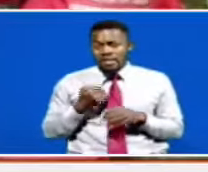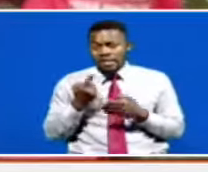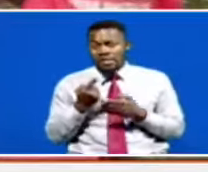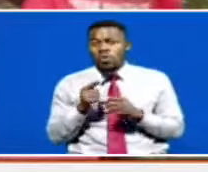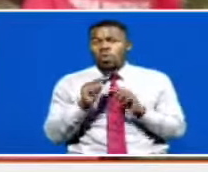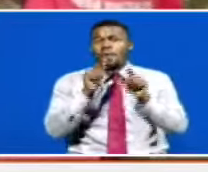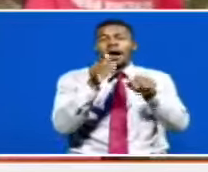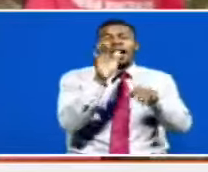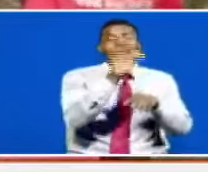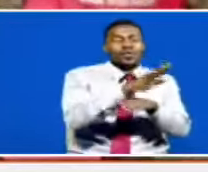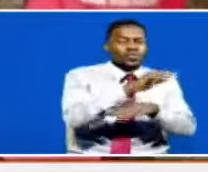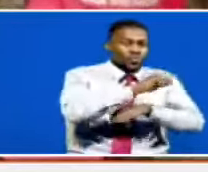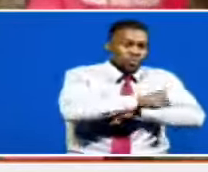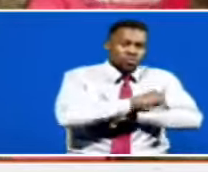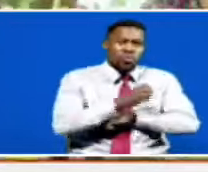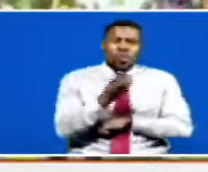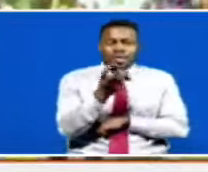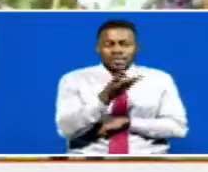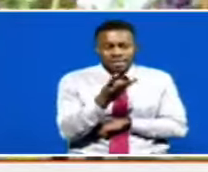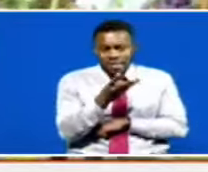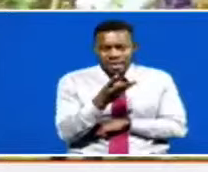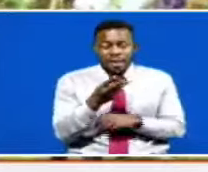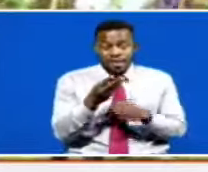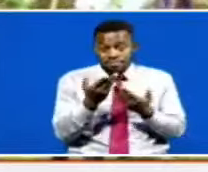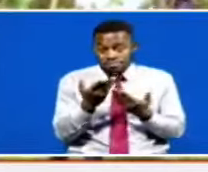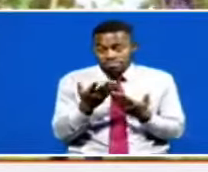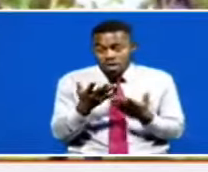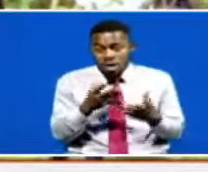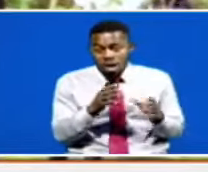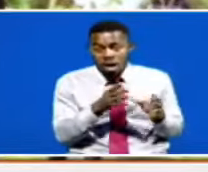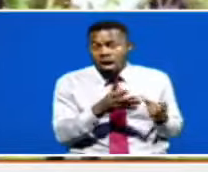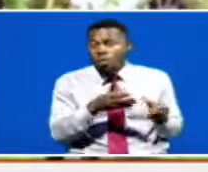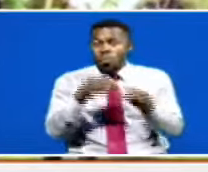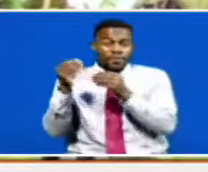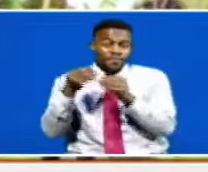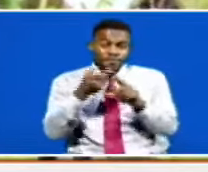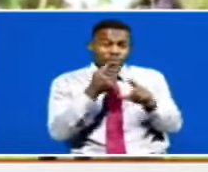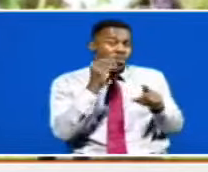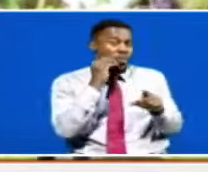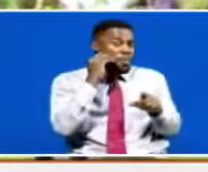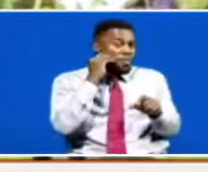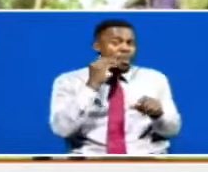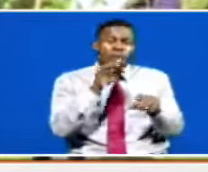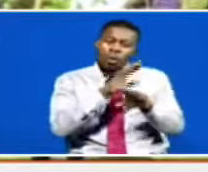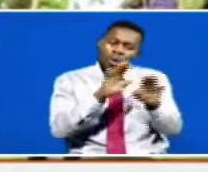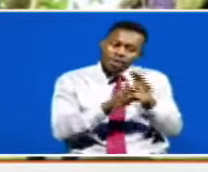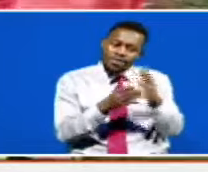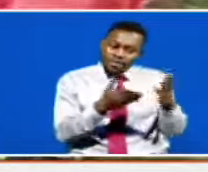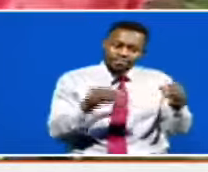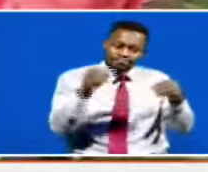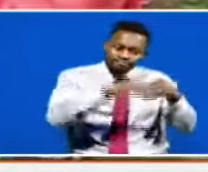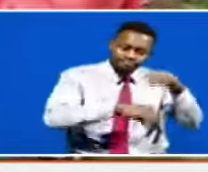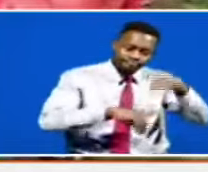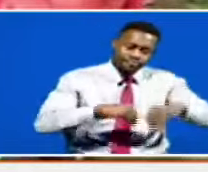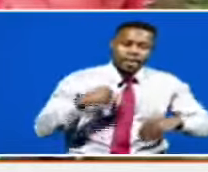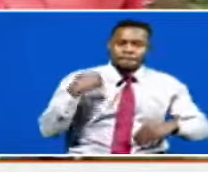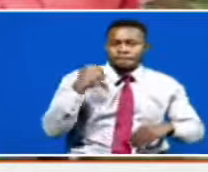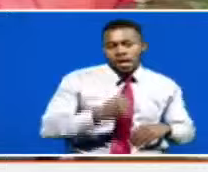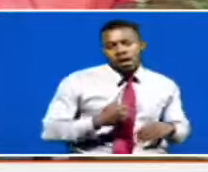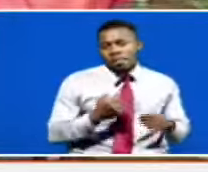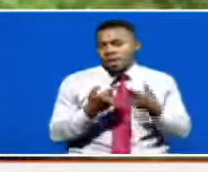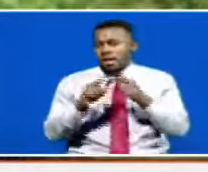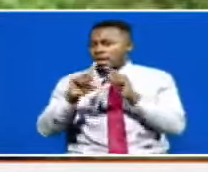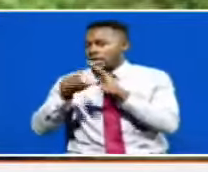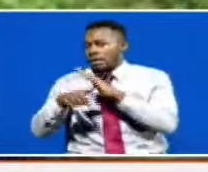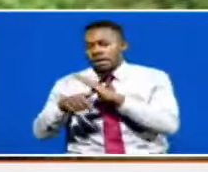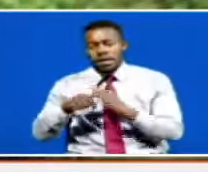on Wednesday. He says that by the time she left home, she had already packed her school belongings before the last minute picnic turned